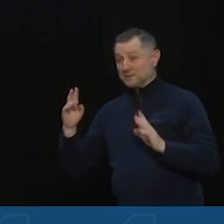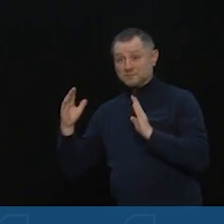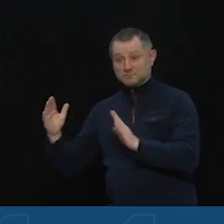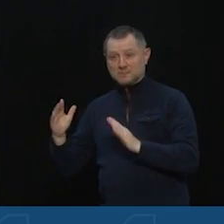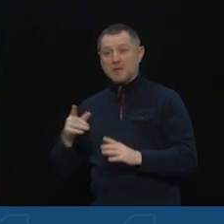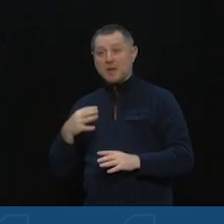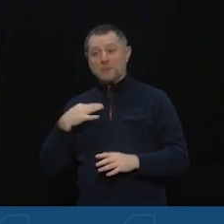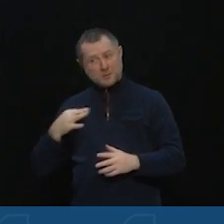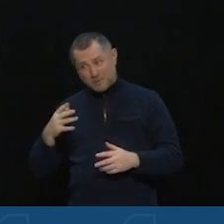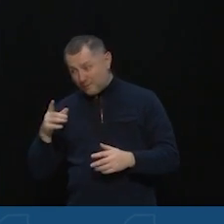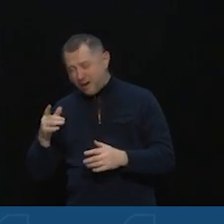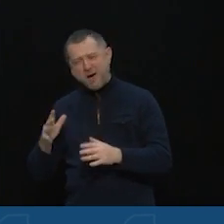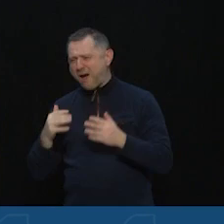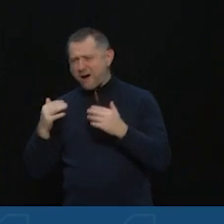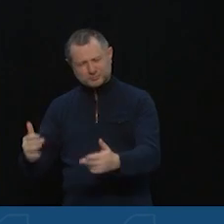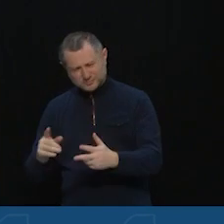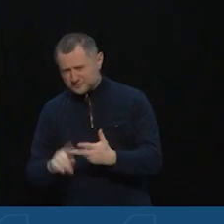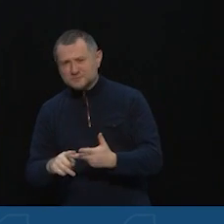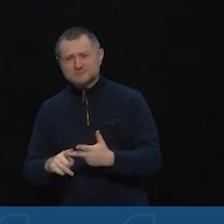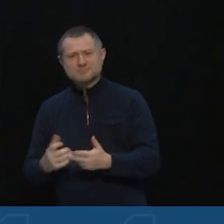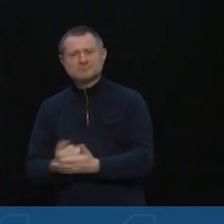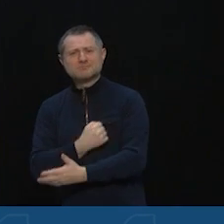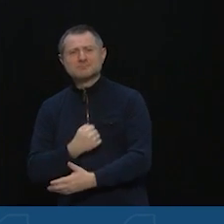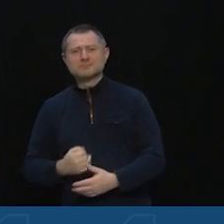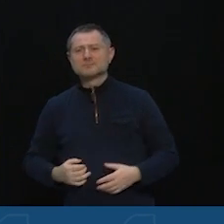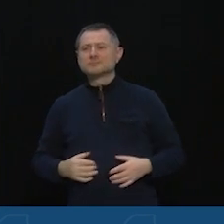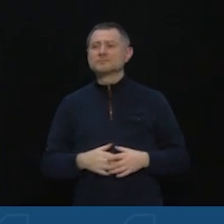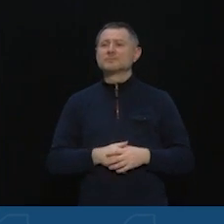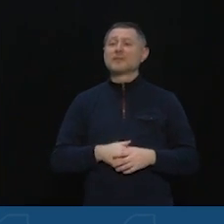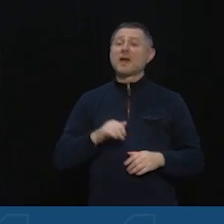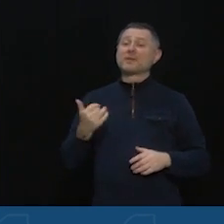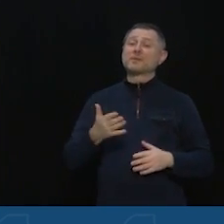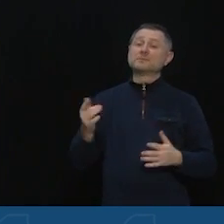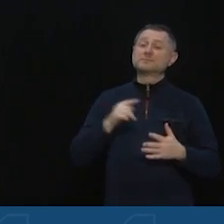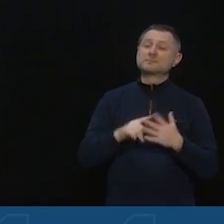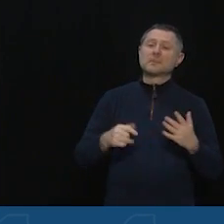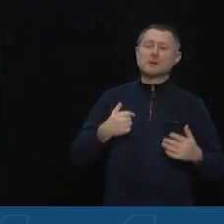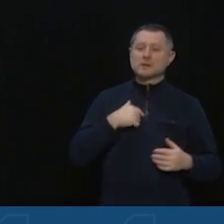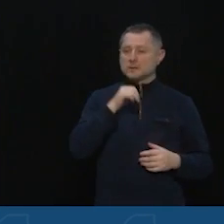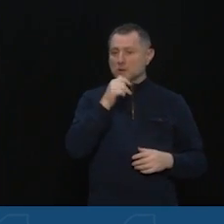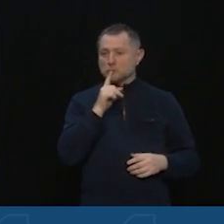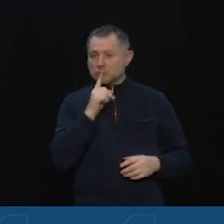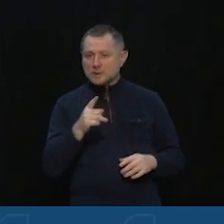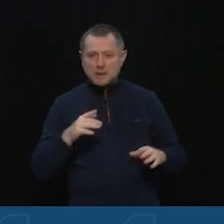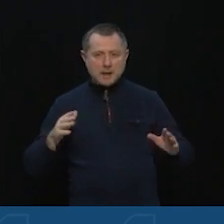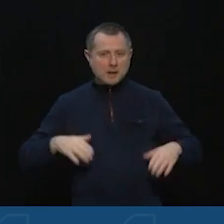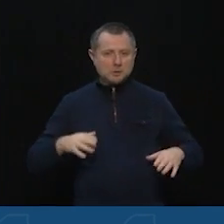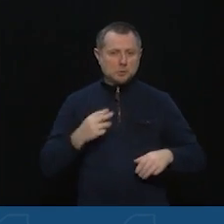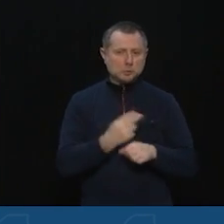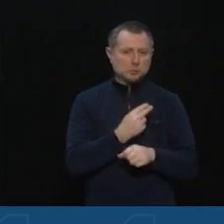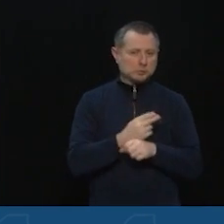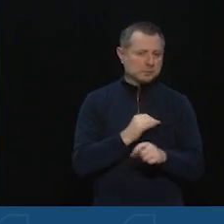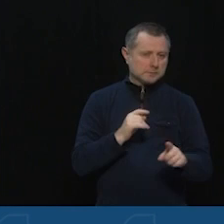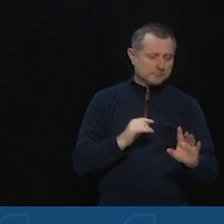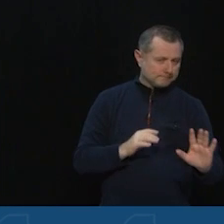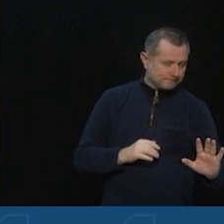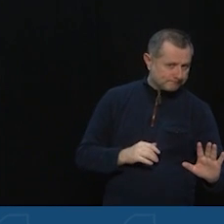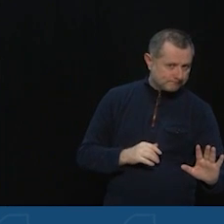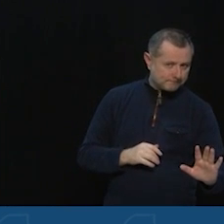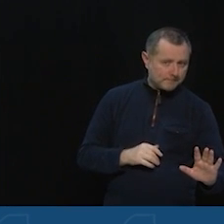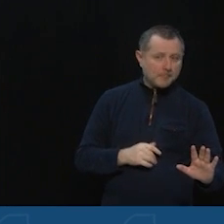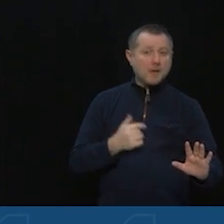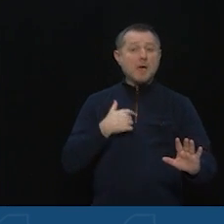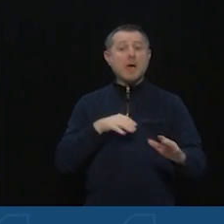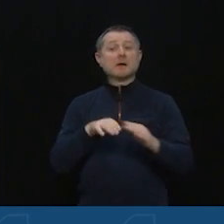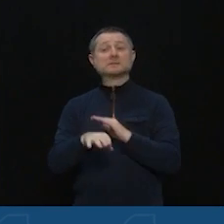The other part that we've emphasized as a lever that has not really been fully utilized is the access to